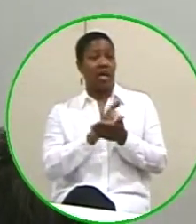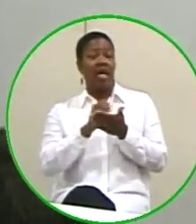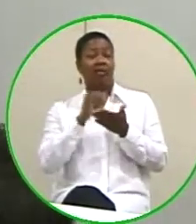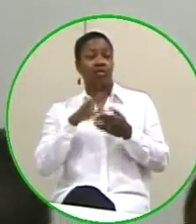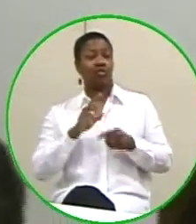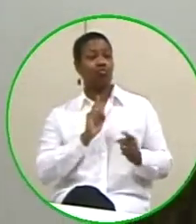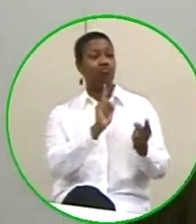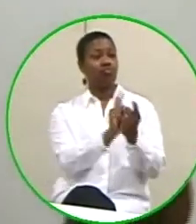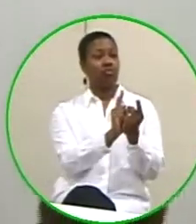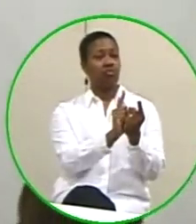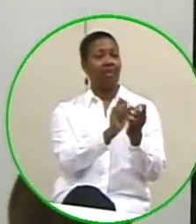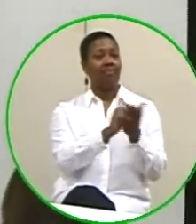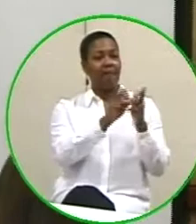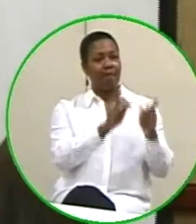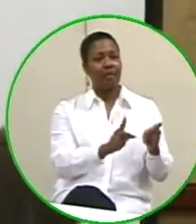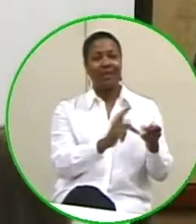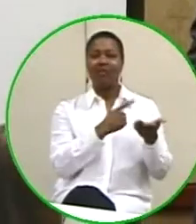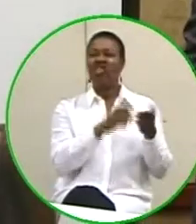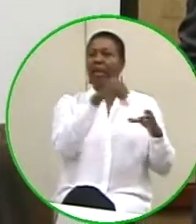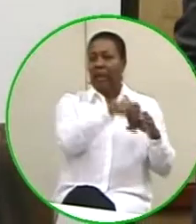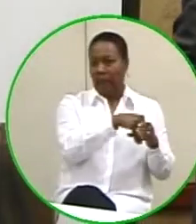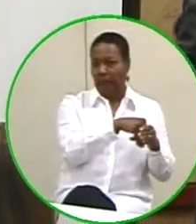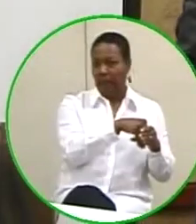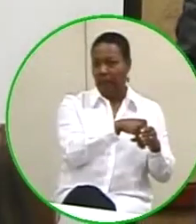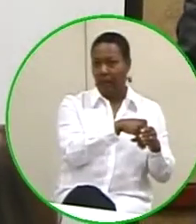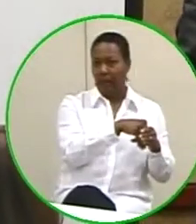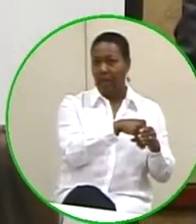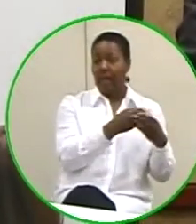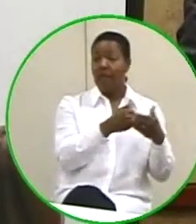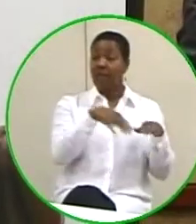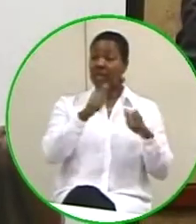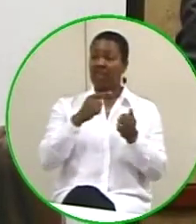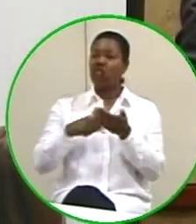morning, some people say it's sort of a parental role. How